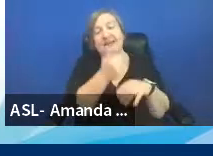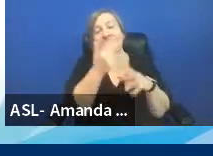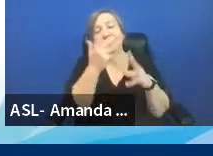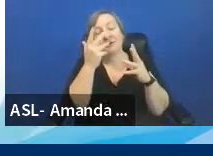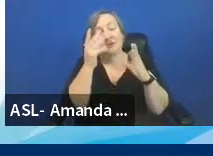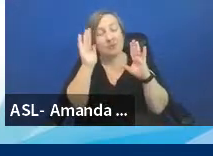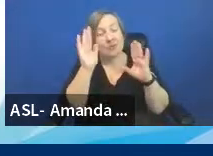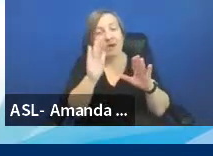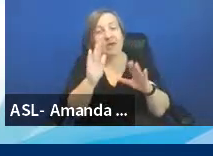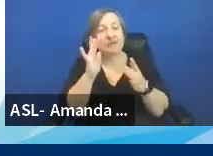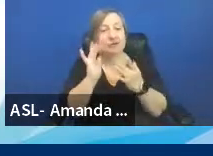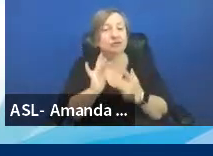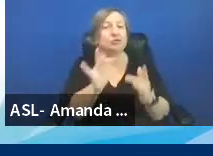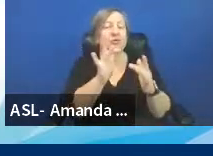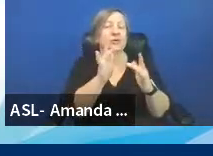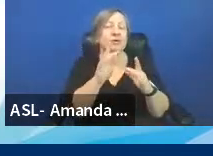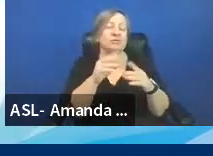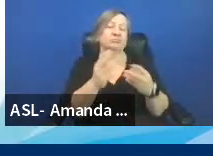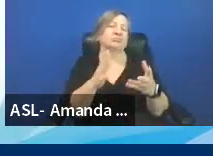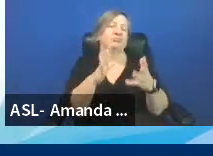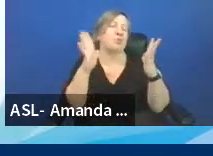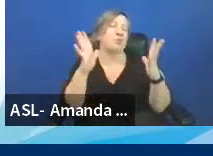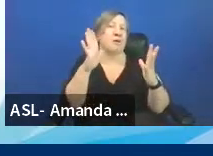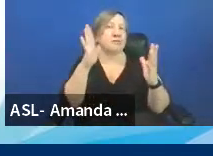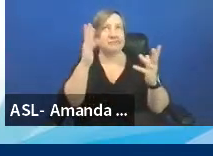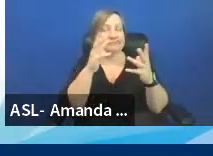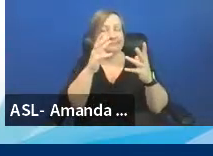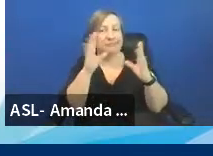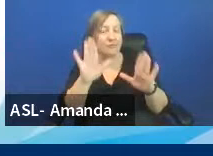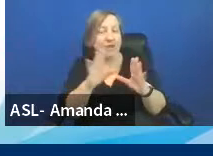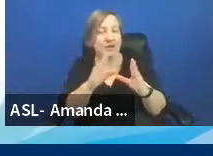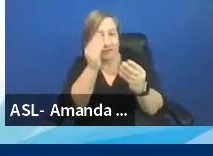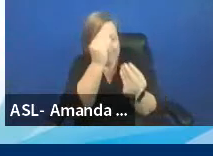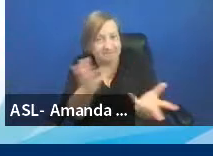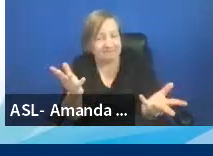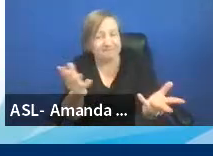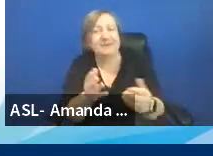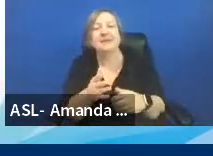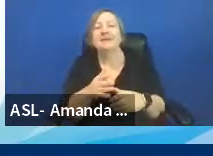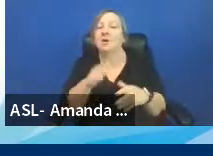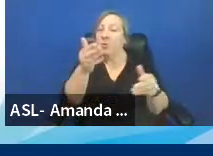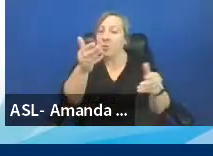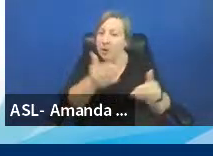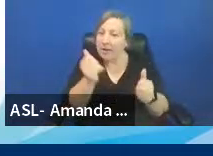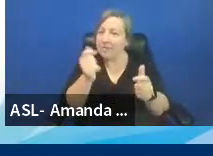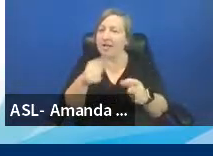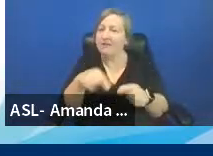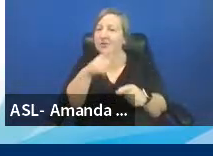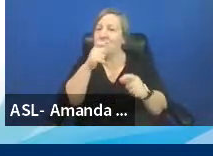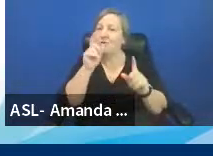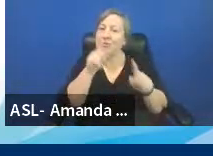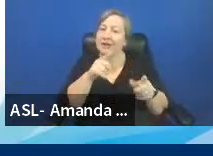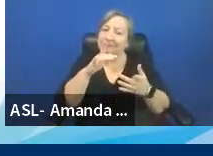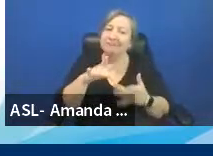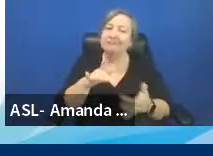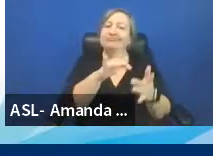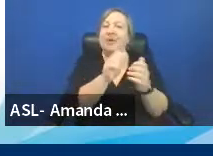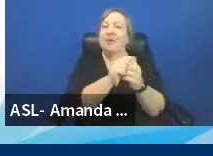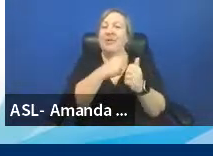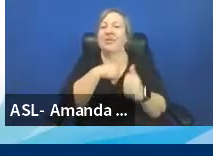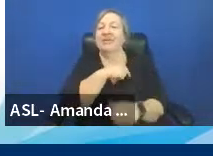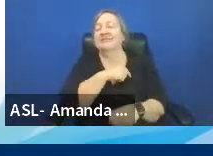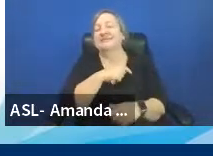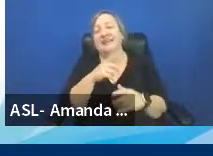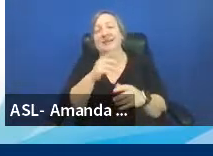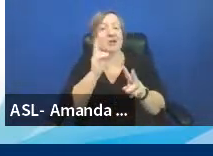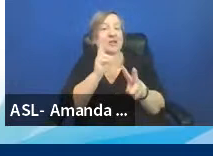really provided great insight. So welcome back to those of you who were with us on the tour, and we're looking forward to